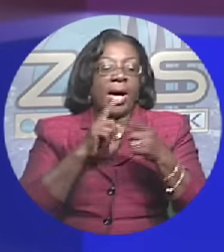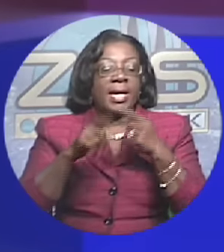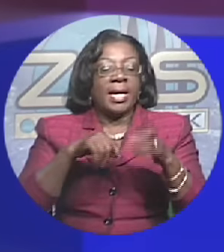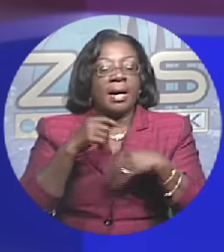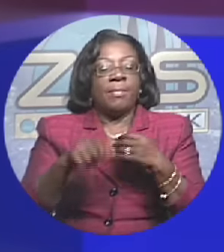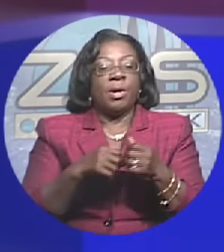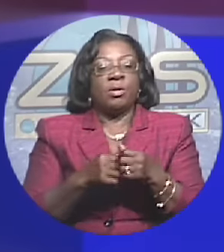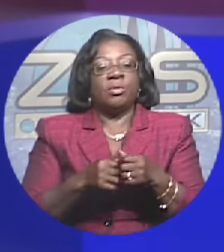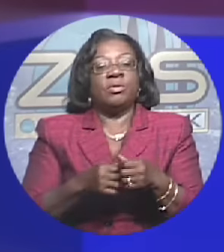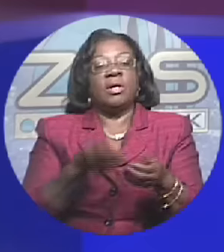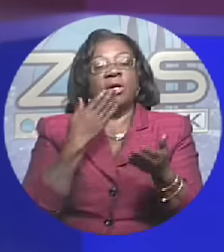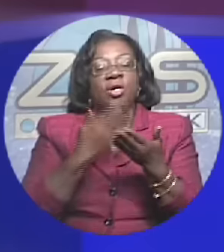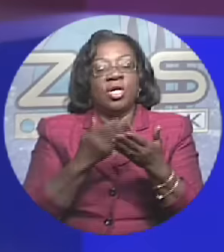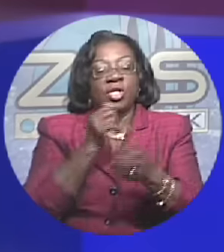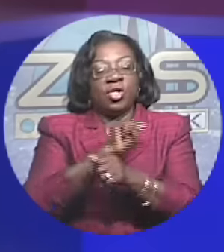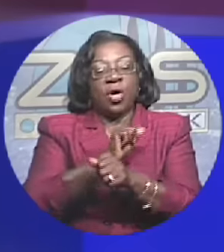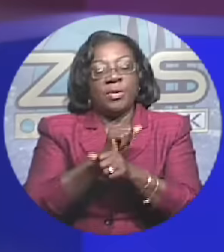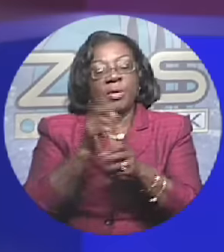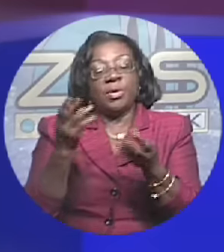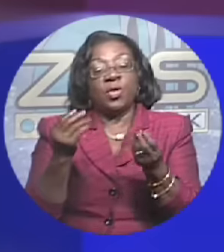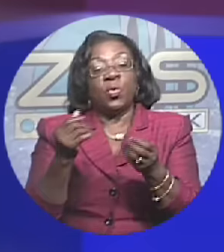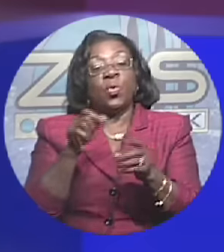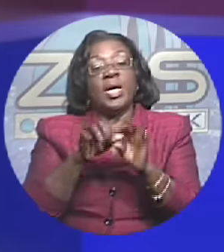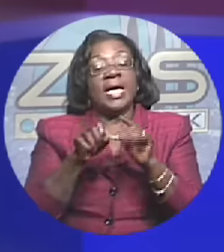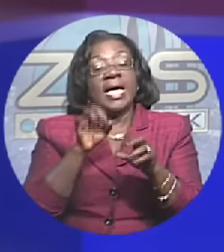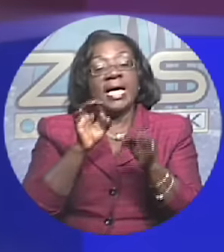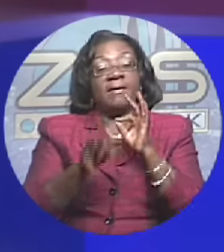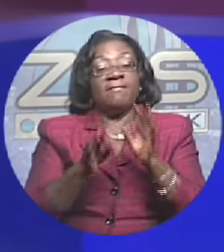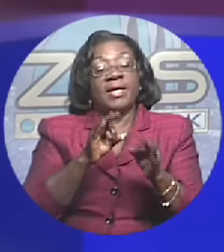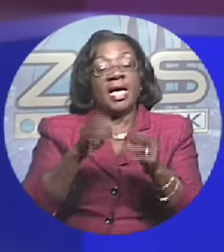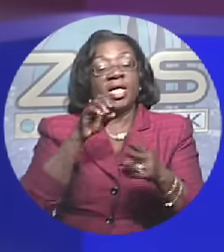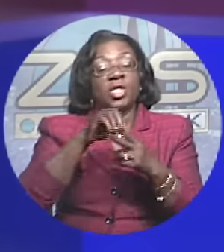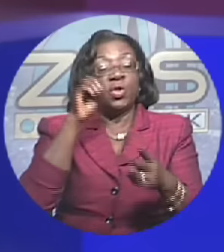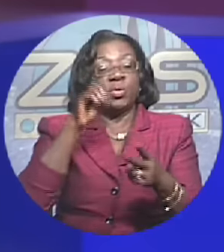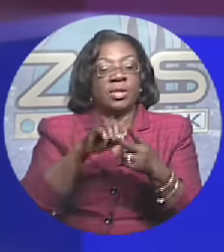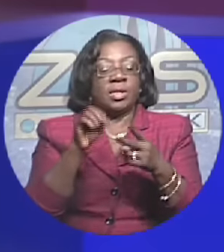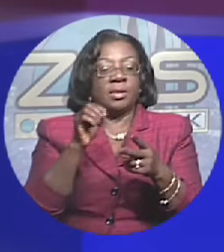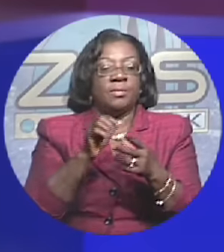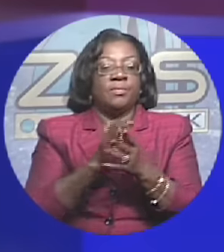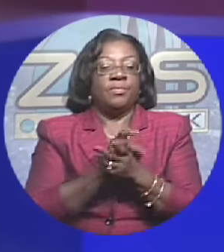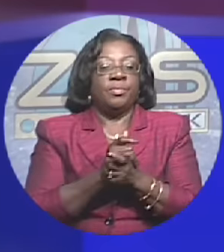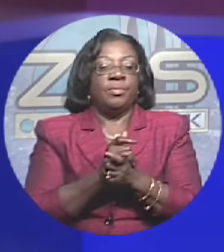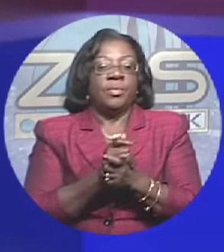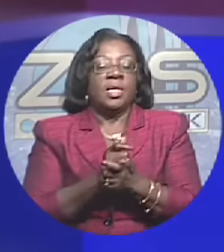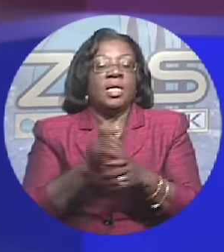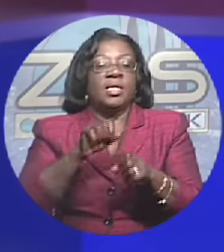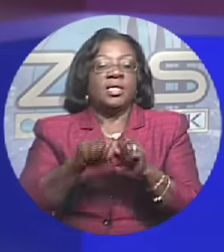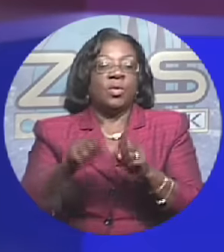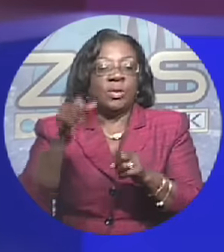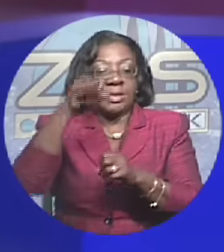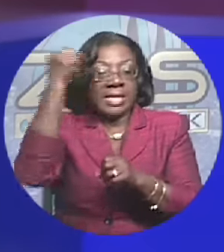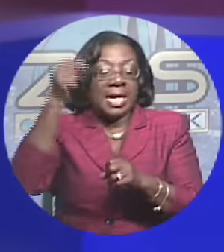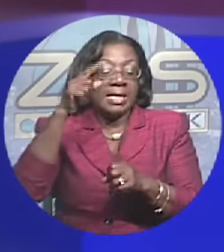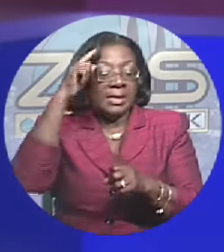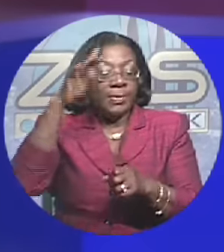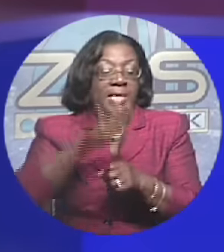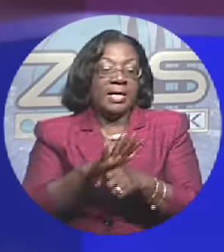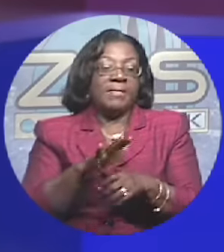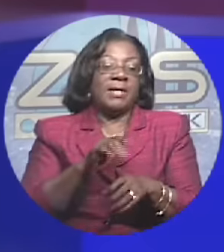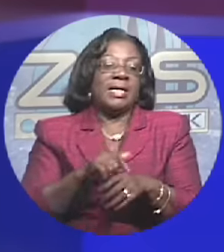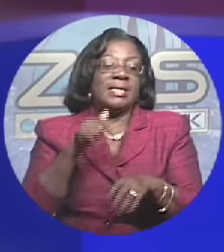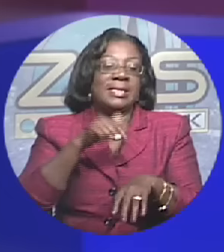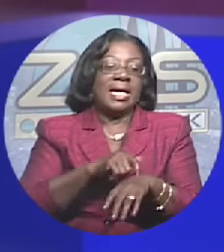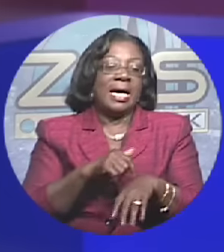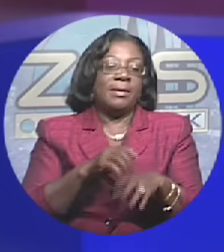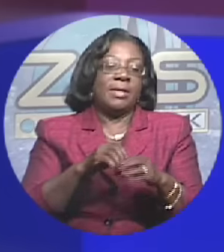the fine job they will do if elected. Like in all relays, getting the baton around is very important. So Sands believes that it's time to